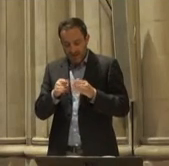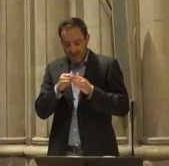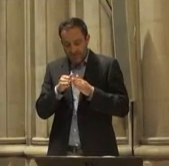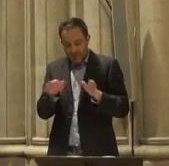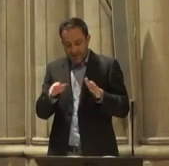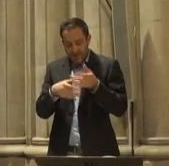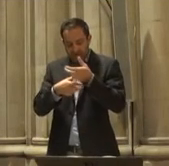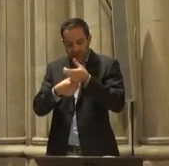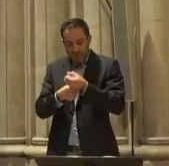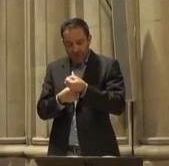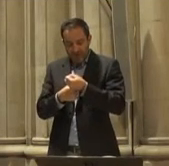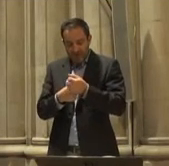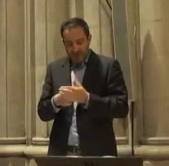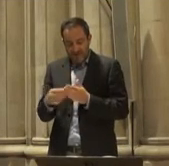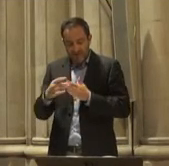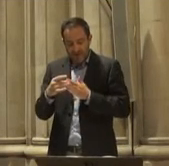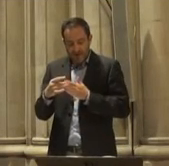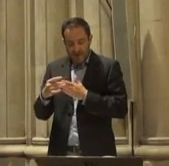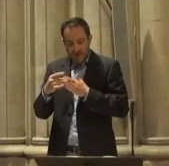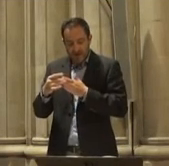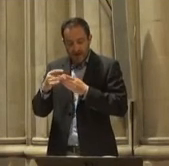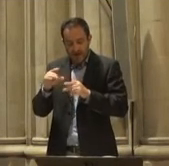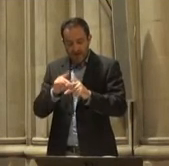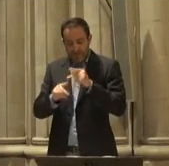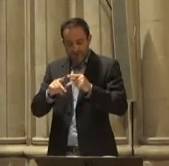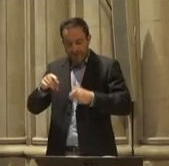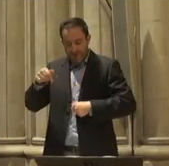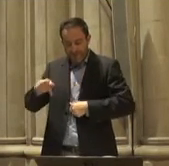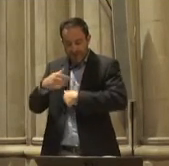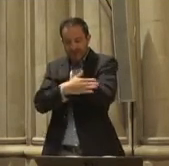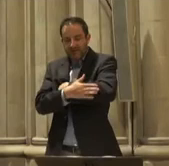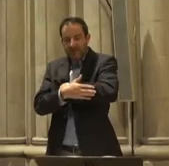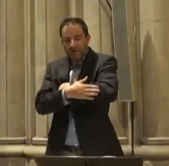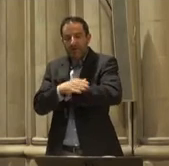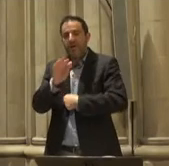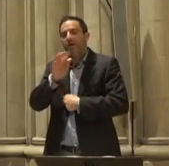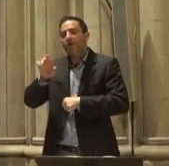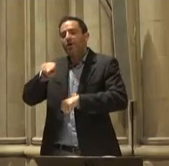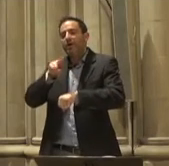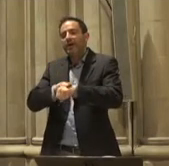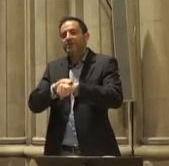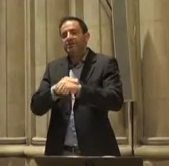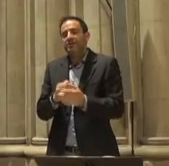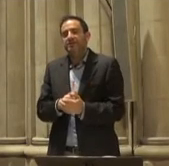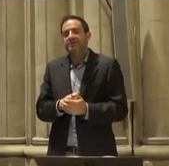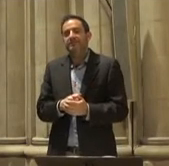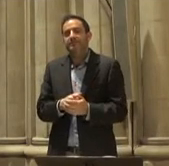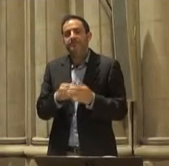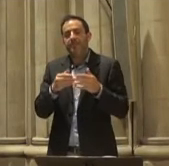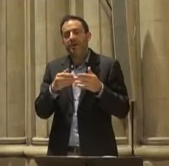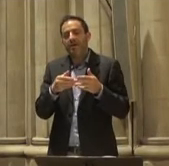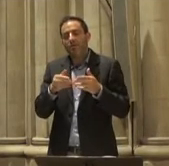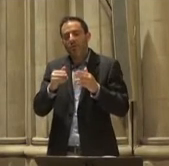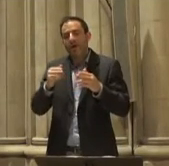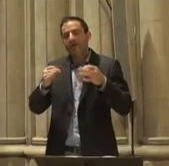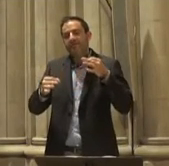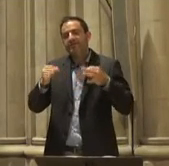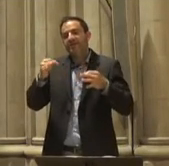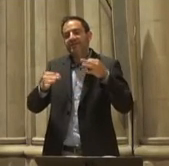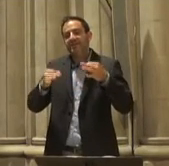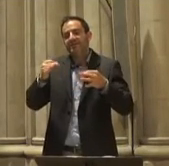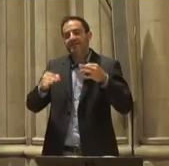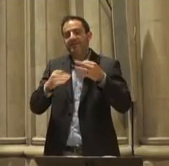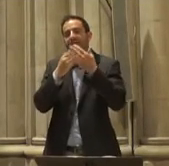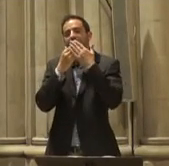trust. Guide the people of this land and of all nations in the ways of justice